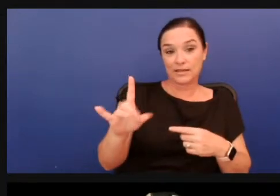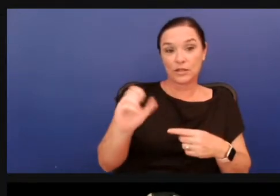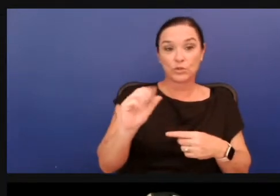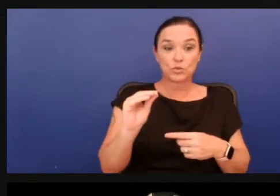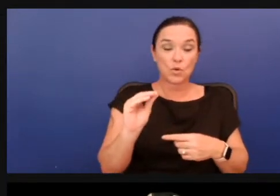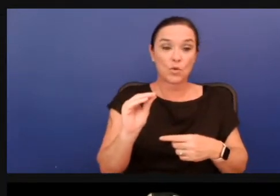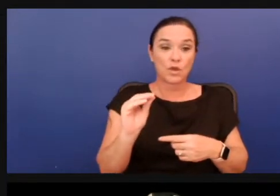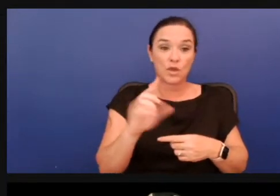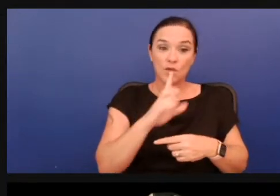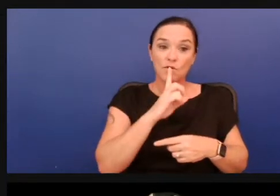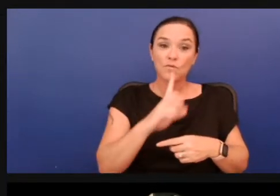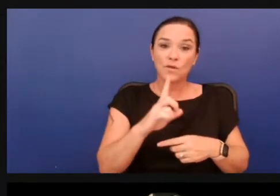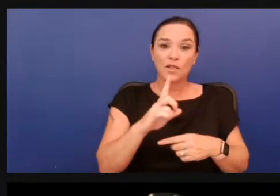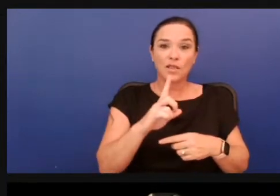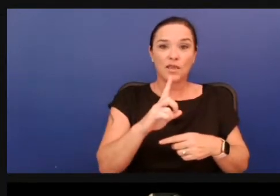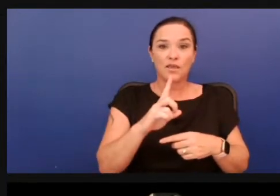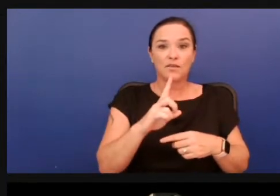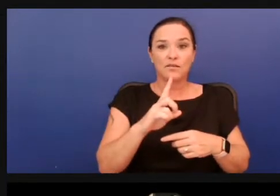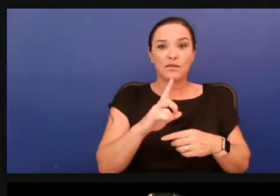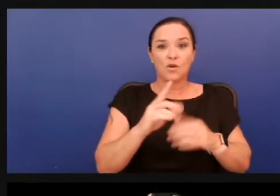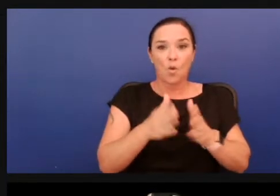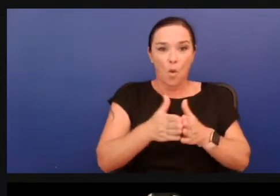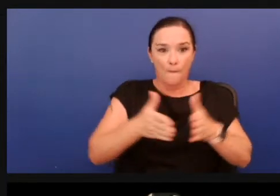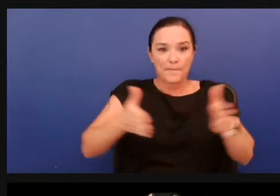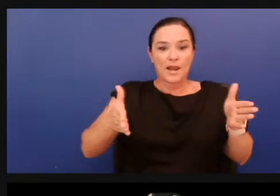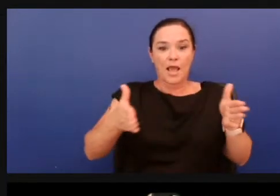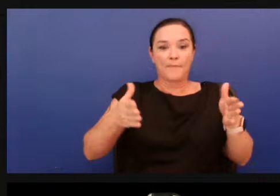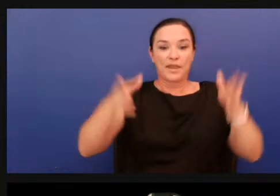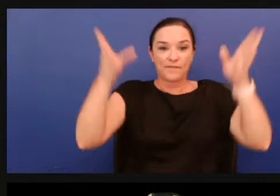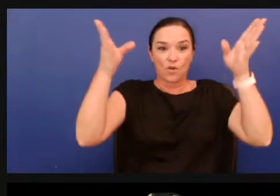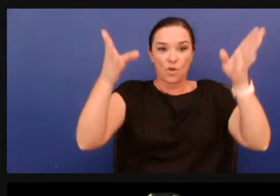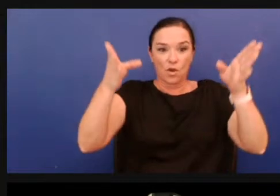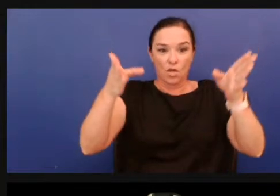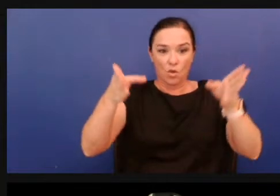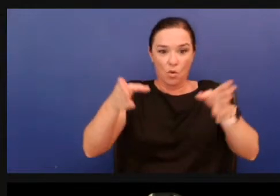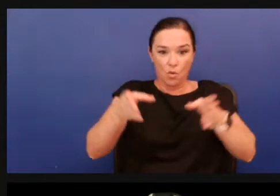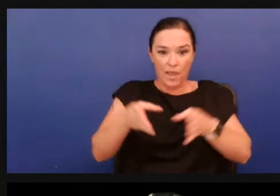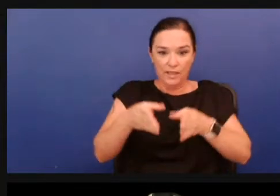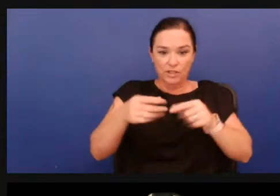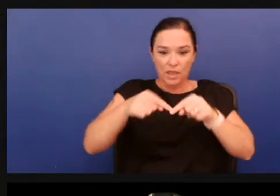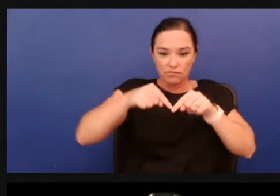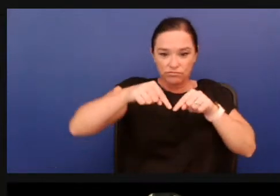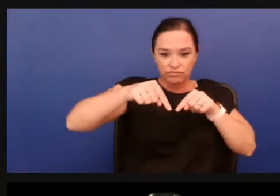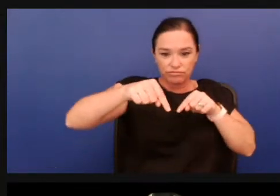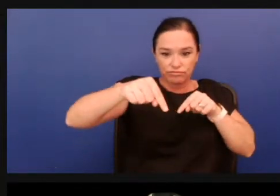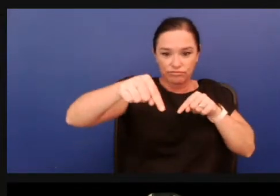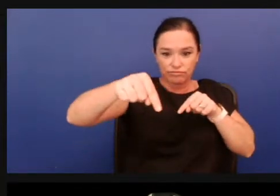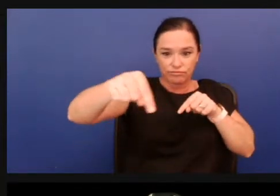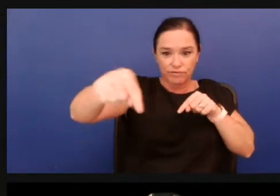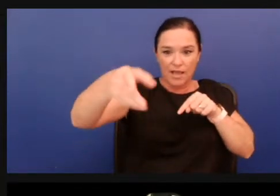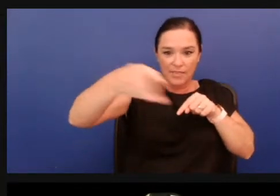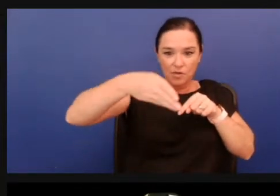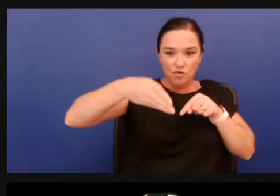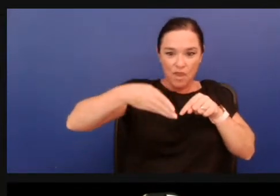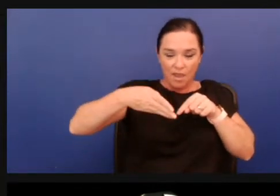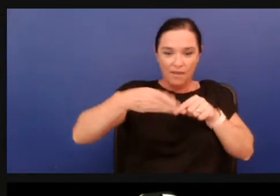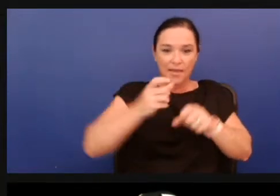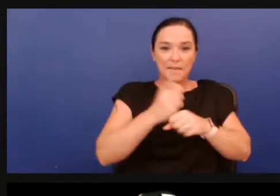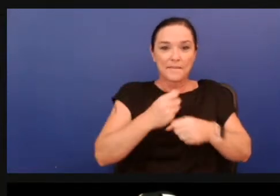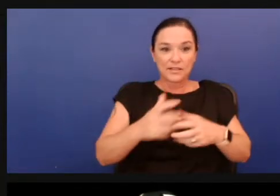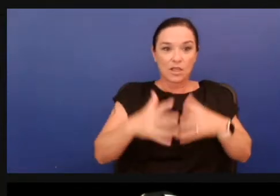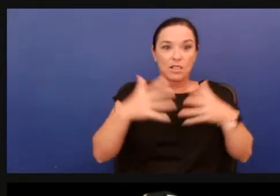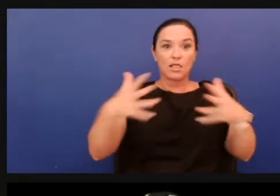really made a lot of space down there. And the more that wedge goes to the end of that crack, then it makes all that space uprift as well. So I